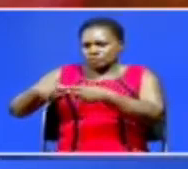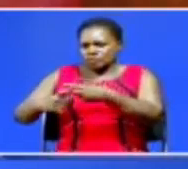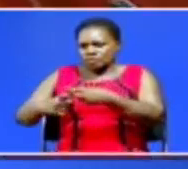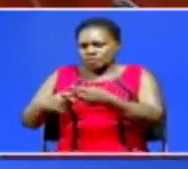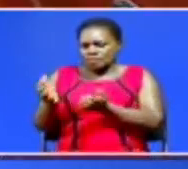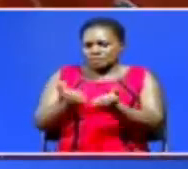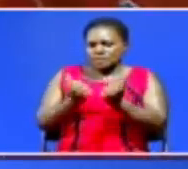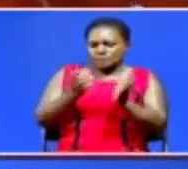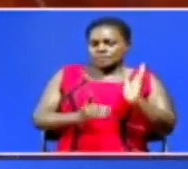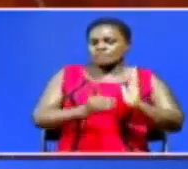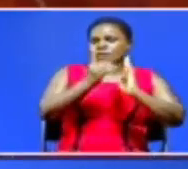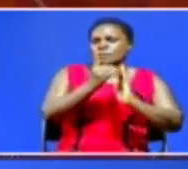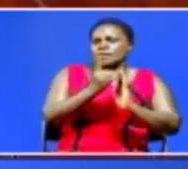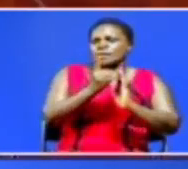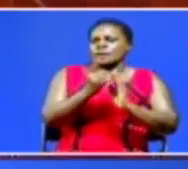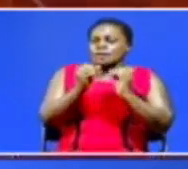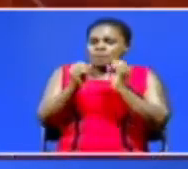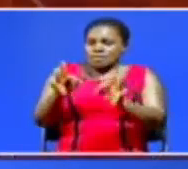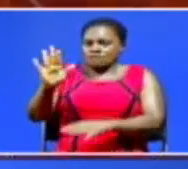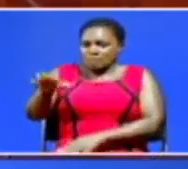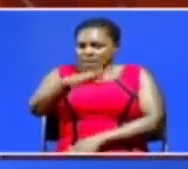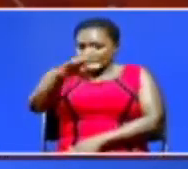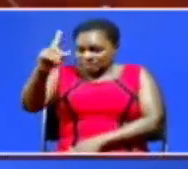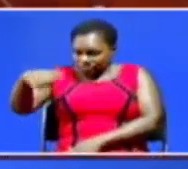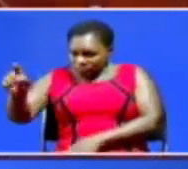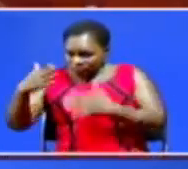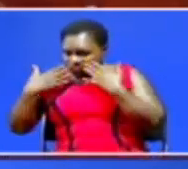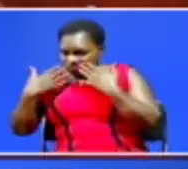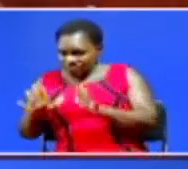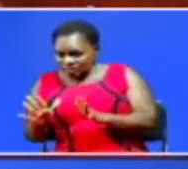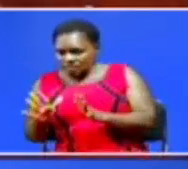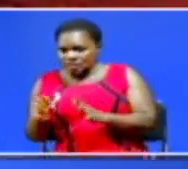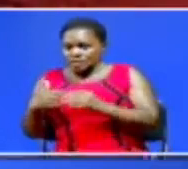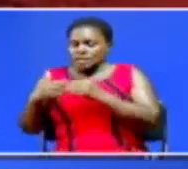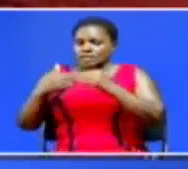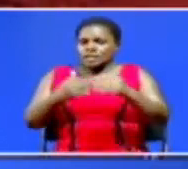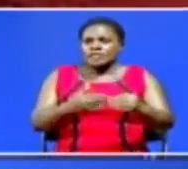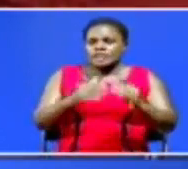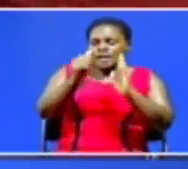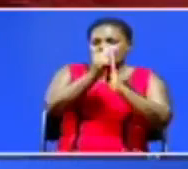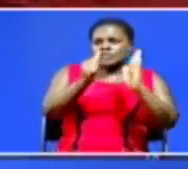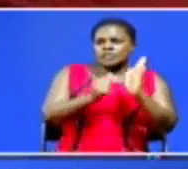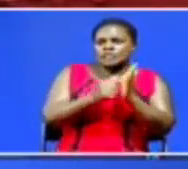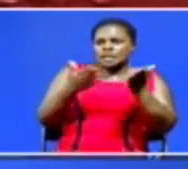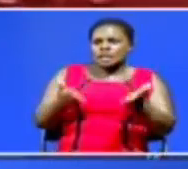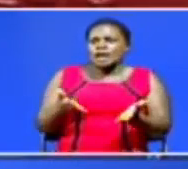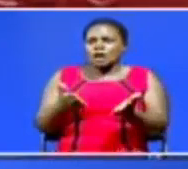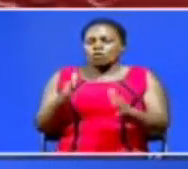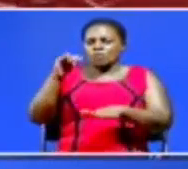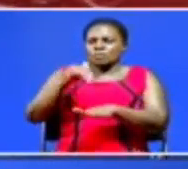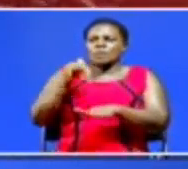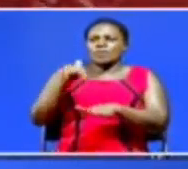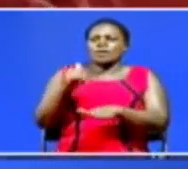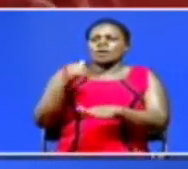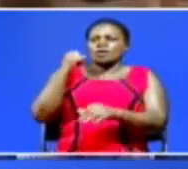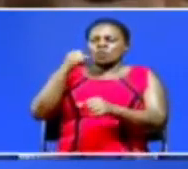Trade and Enterprise Development. Should Parliament confirm her nomination, she will shepherd the manufacturing agenda, which is currently taking a hit from